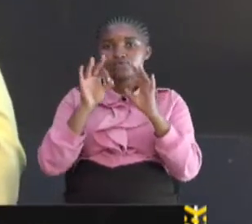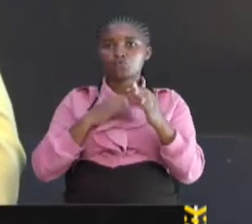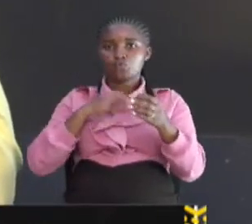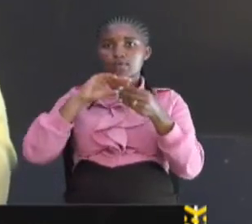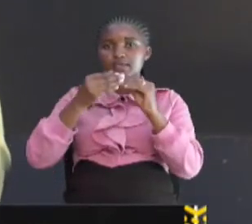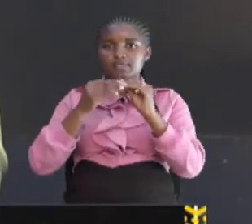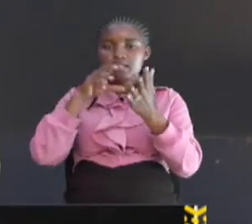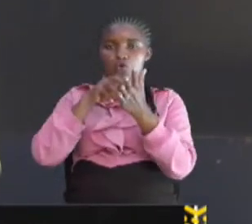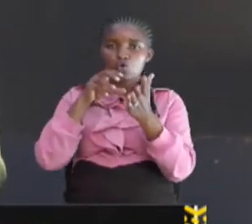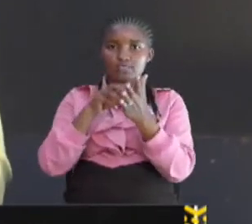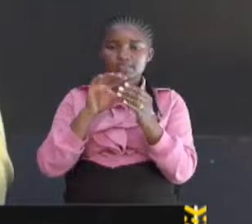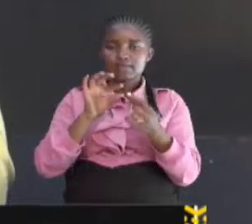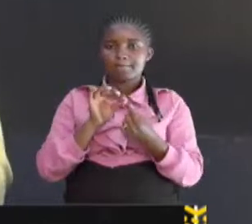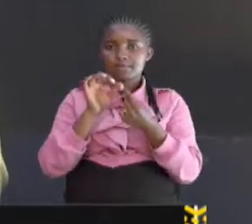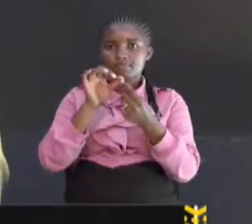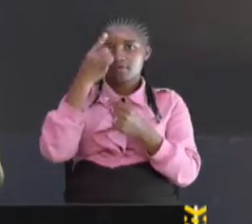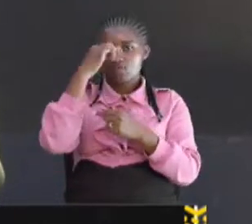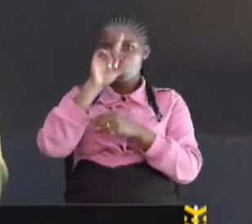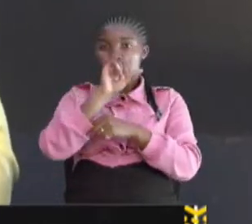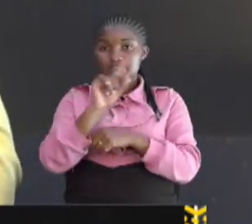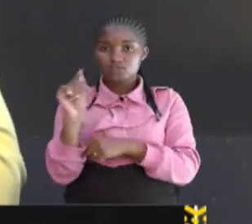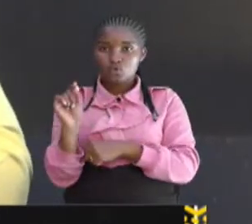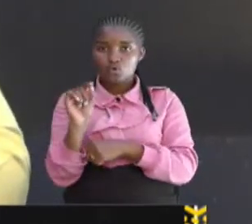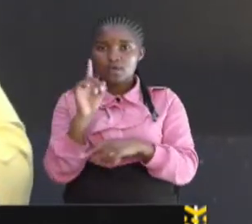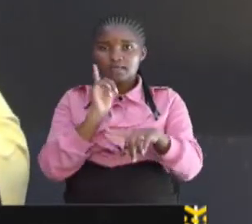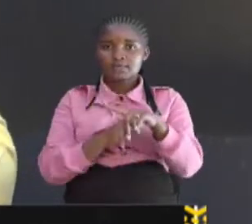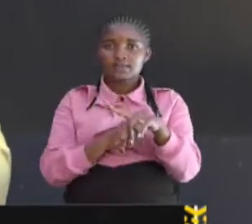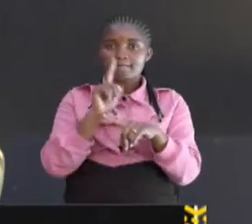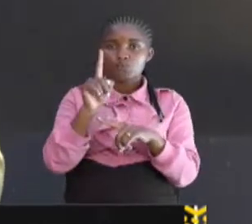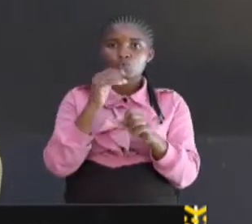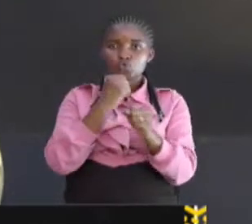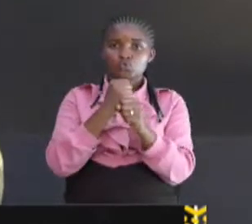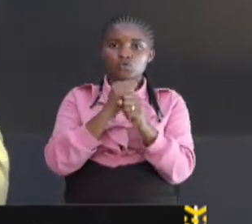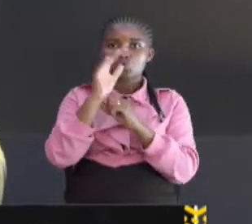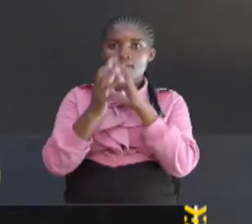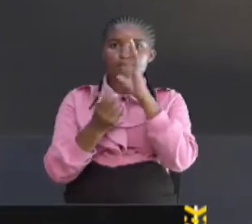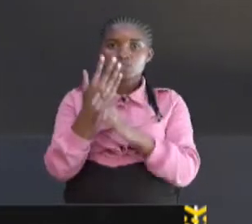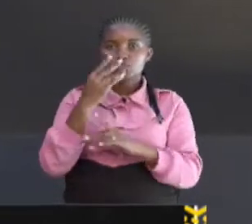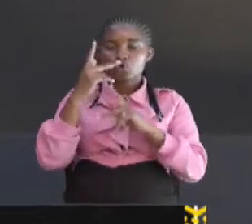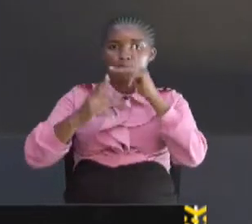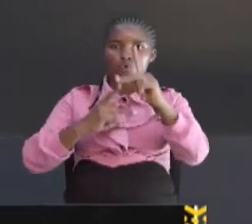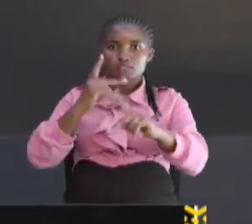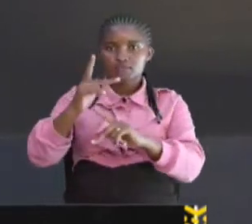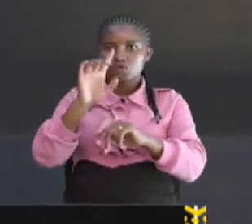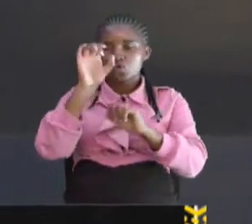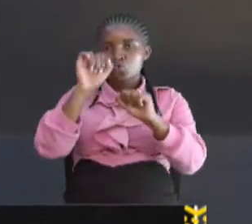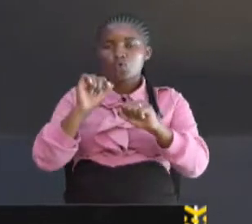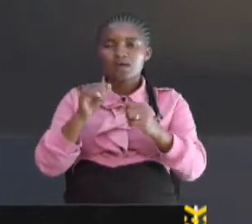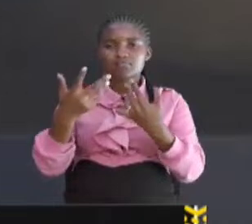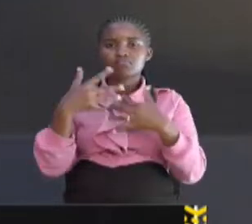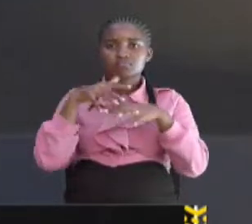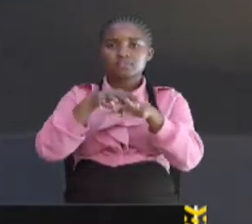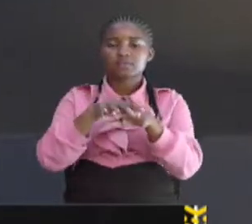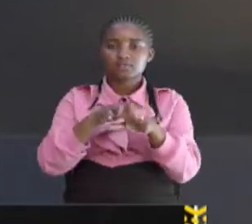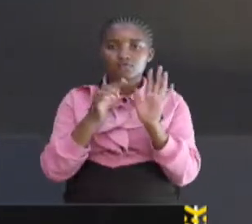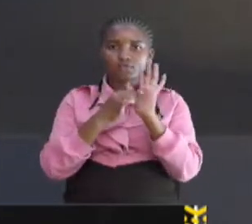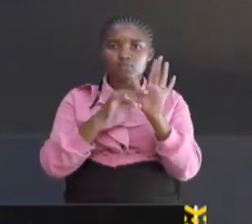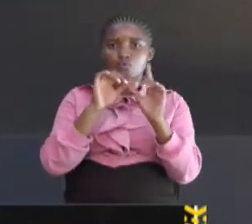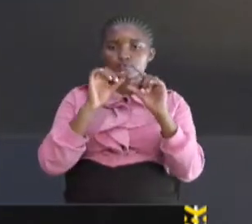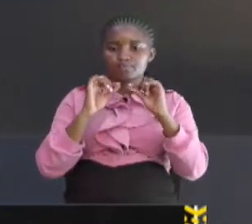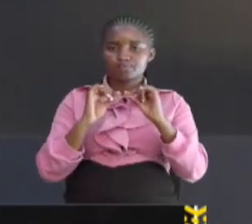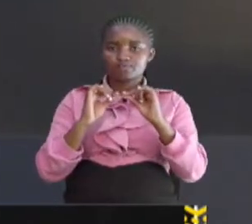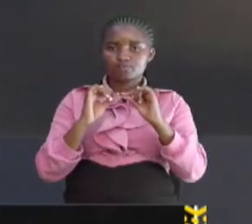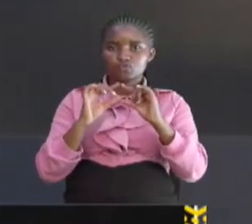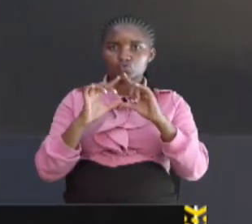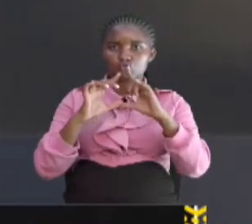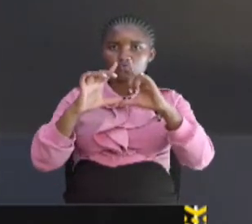creating content specifically for TikTok, when you are doing your production process, you can still integrate a zoom in